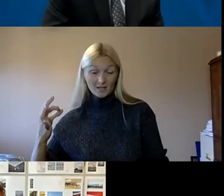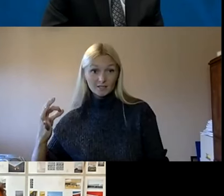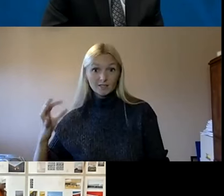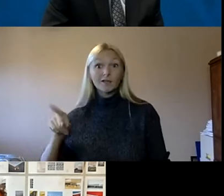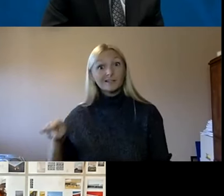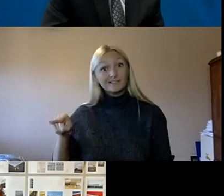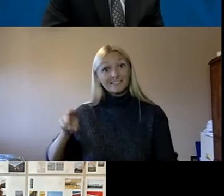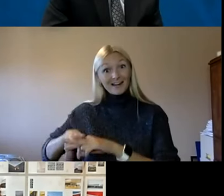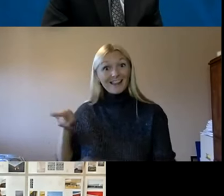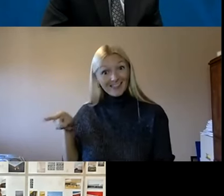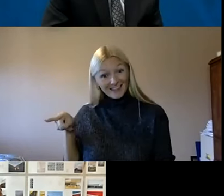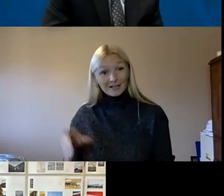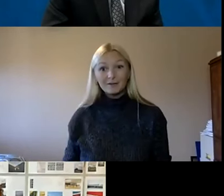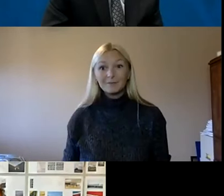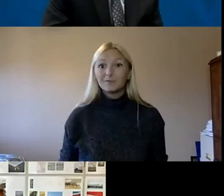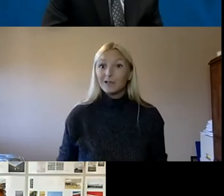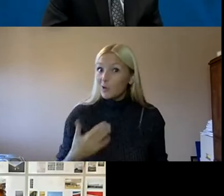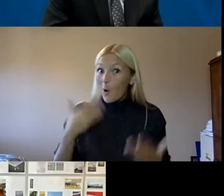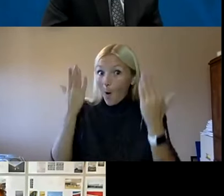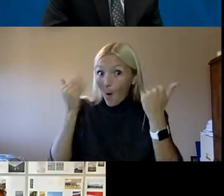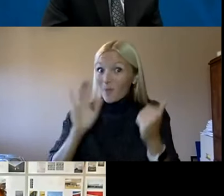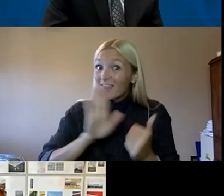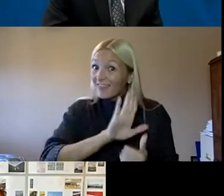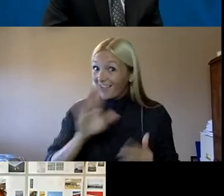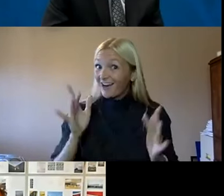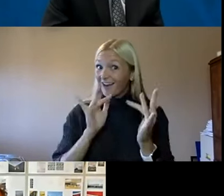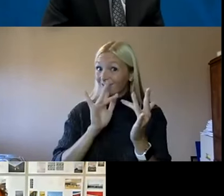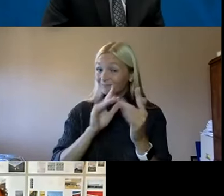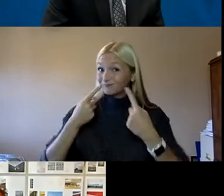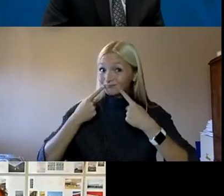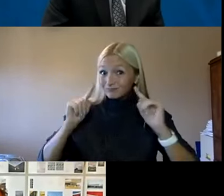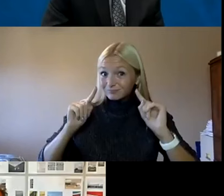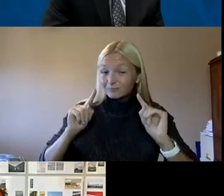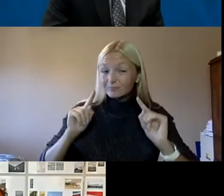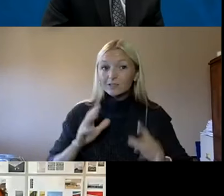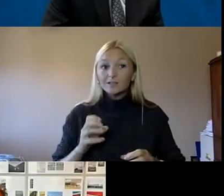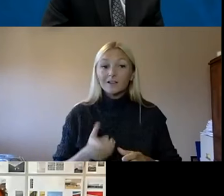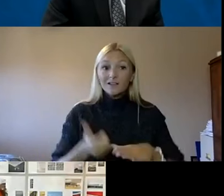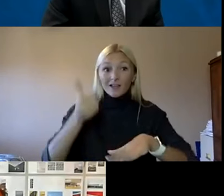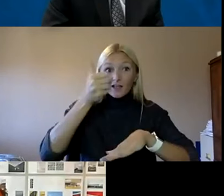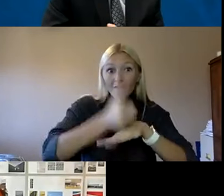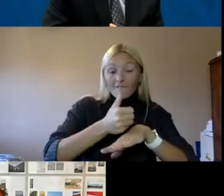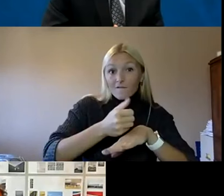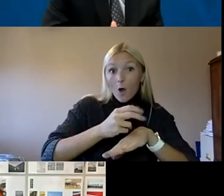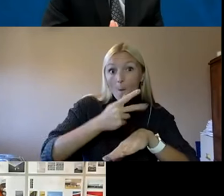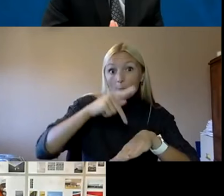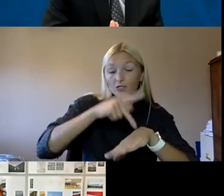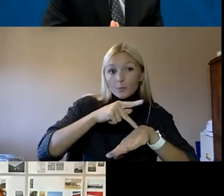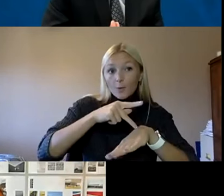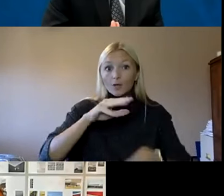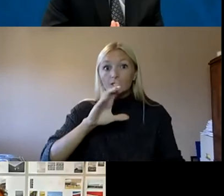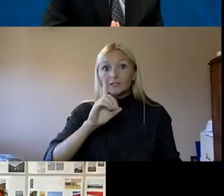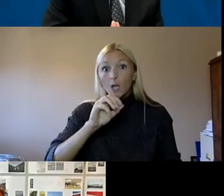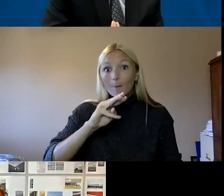there right now. So again, let's hope for internet that work. He's the founder and principal at Dominique Coulon